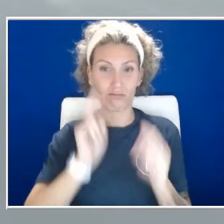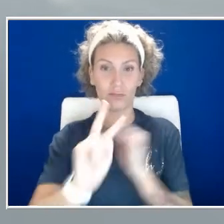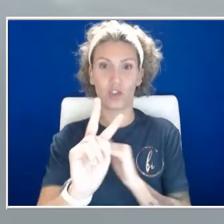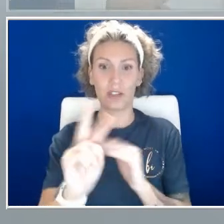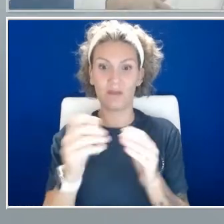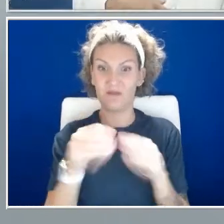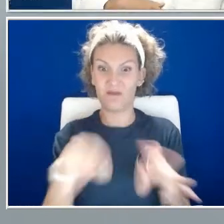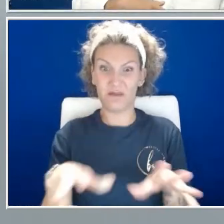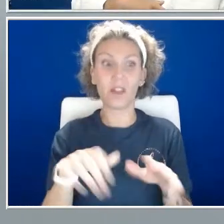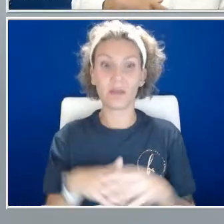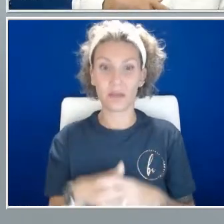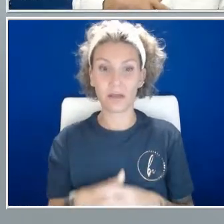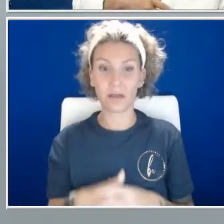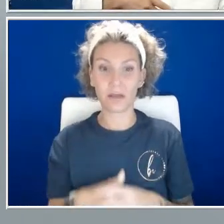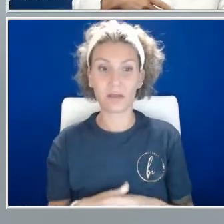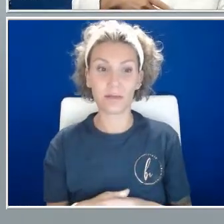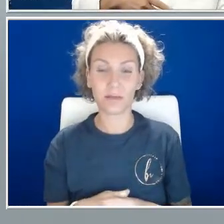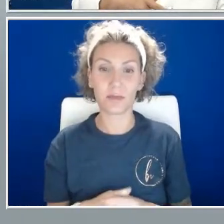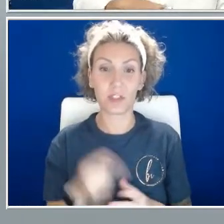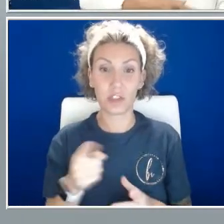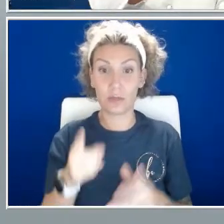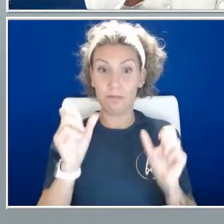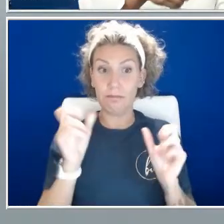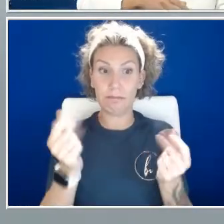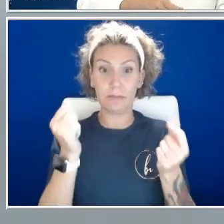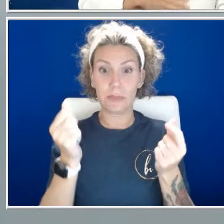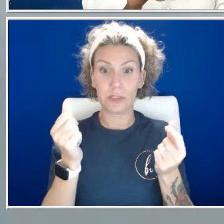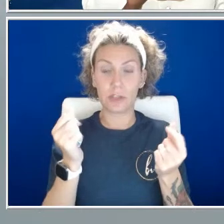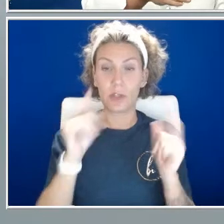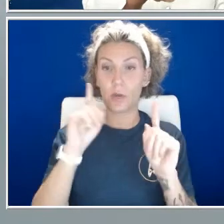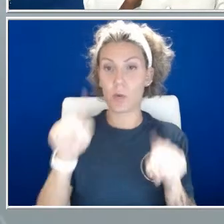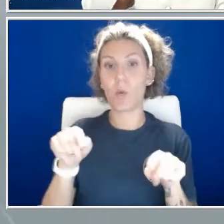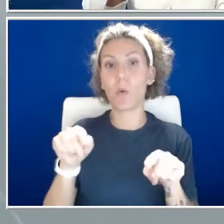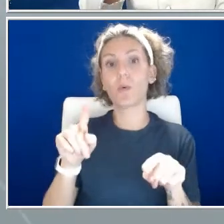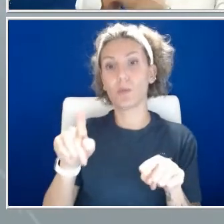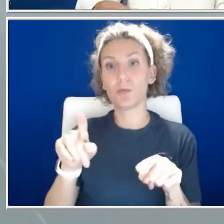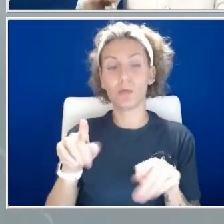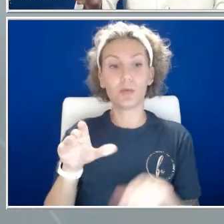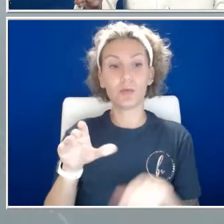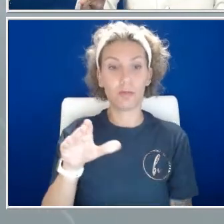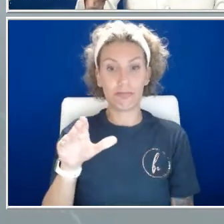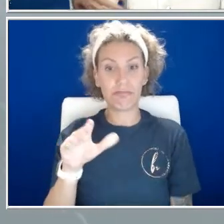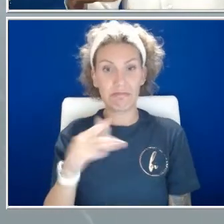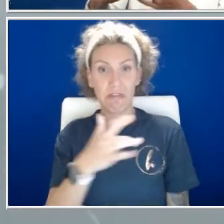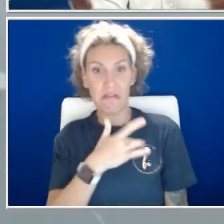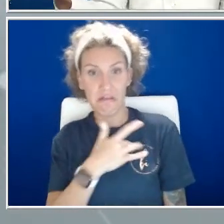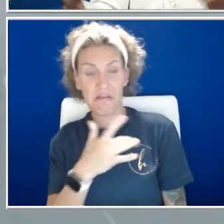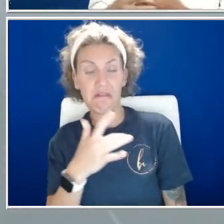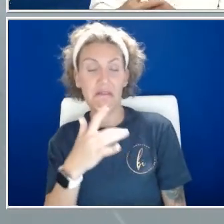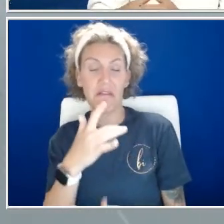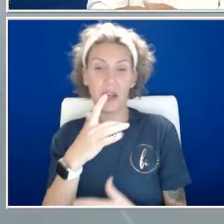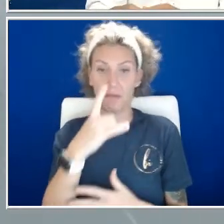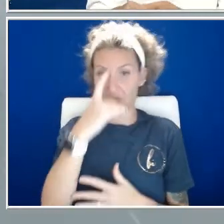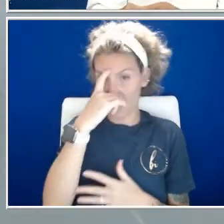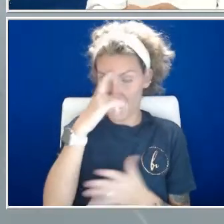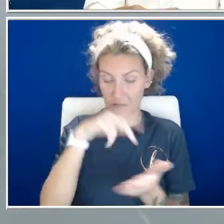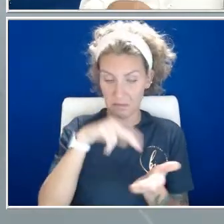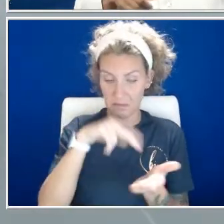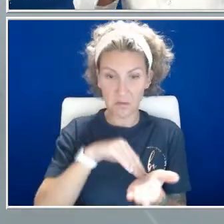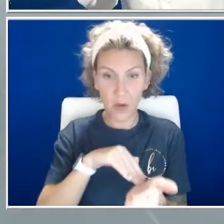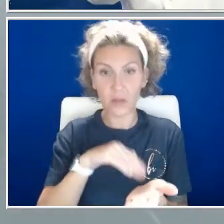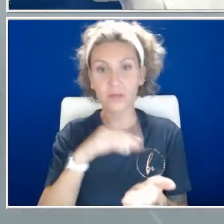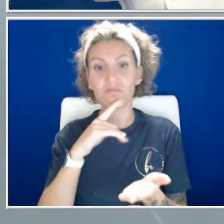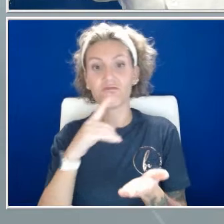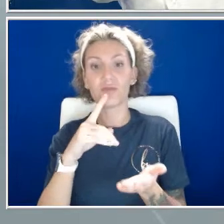So you went immediately to the endovascular suite, the same place that Dr. Reeves was describing in our pictures behind the lead